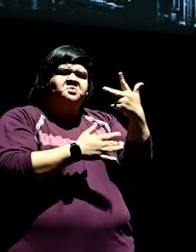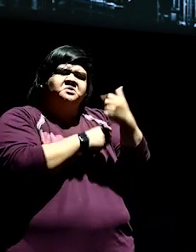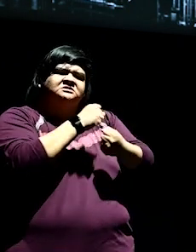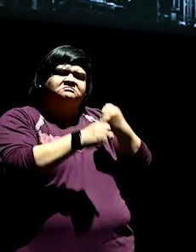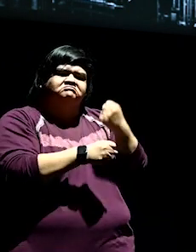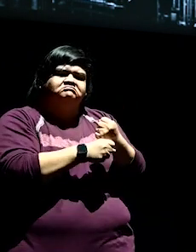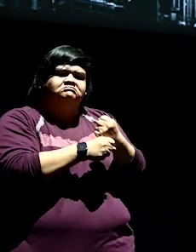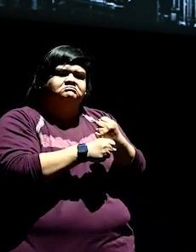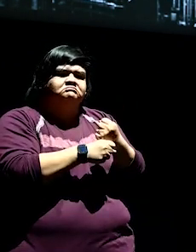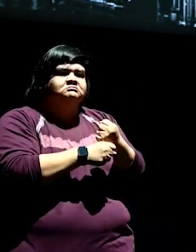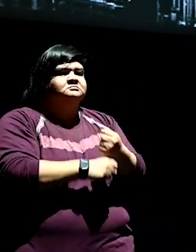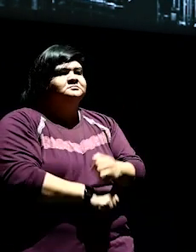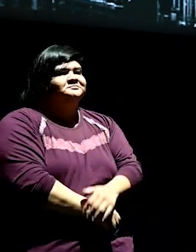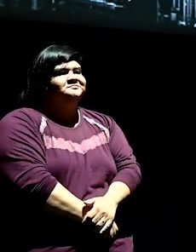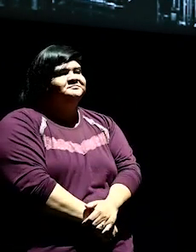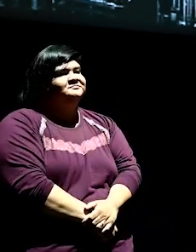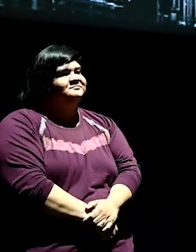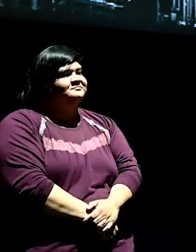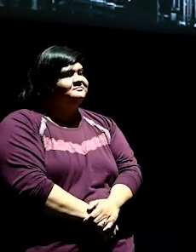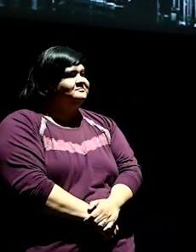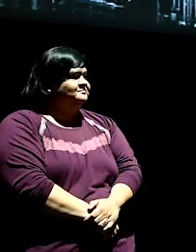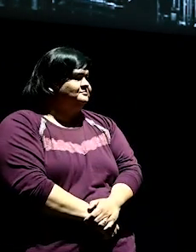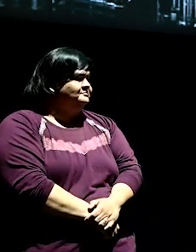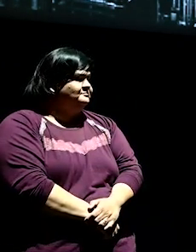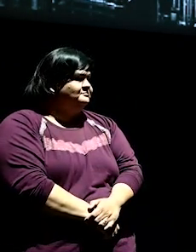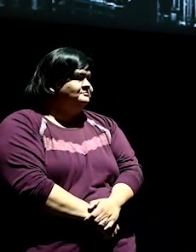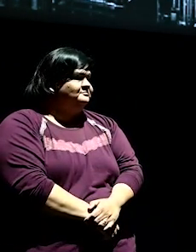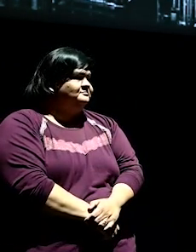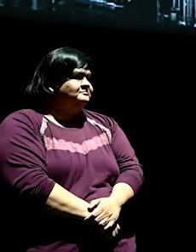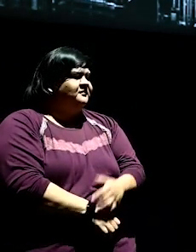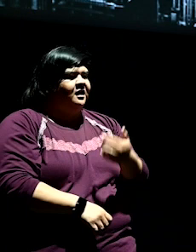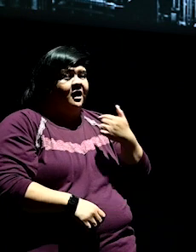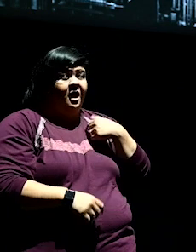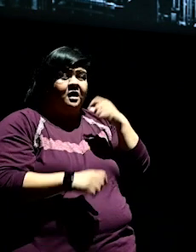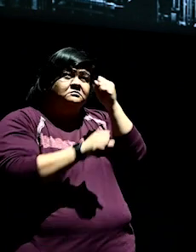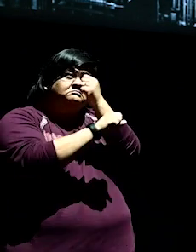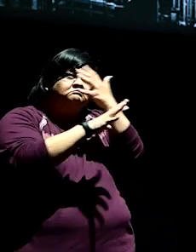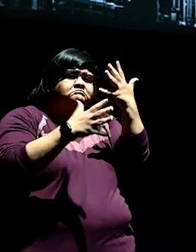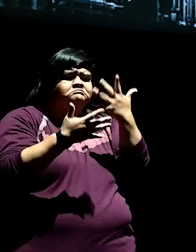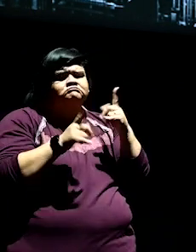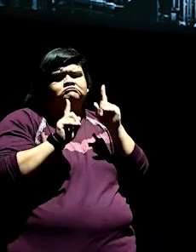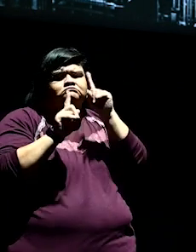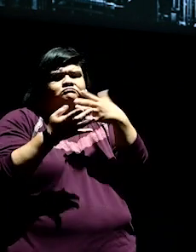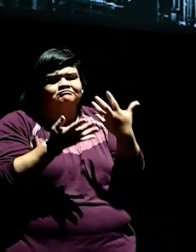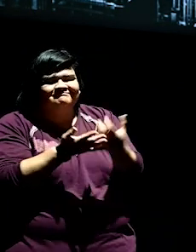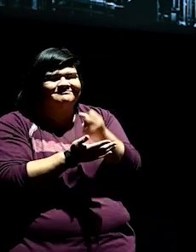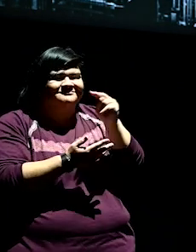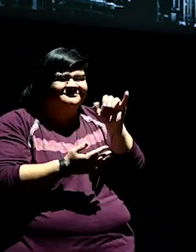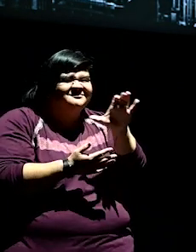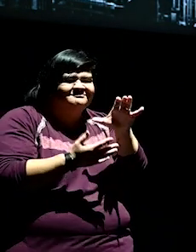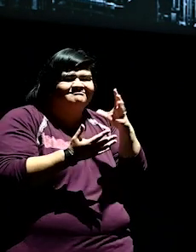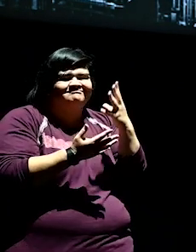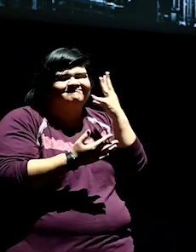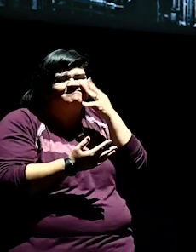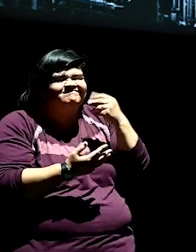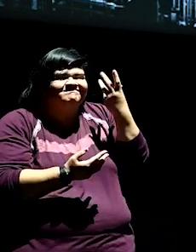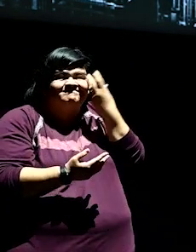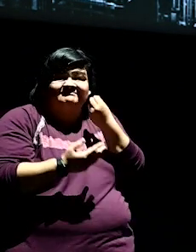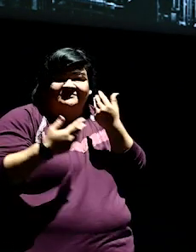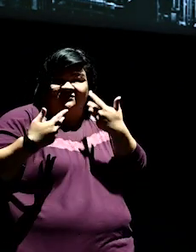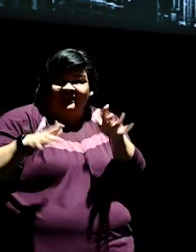that was something that was, I'd go, get my little experience, and